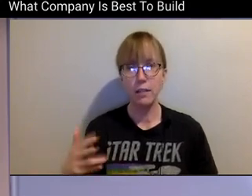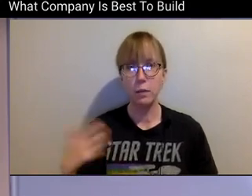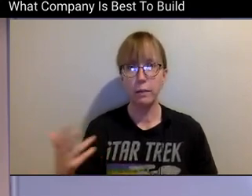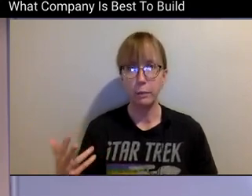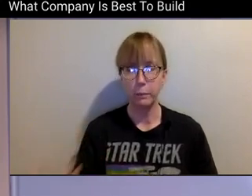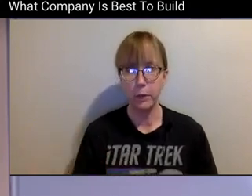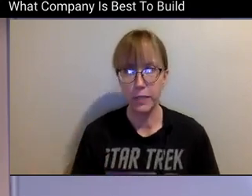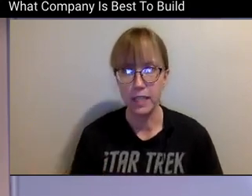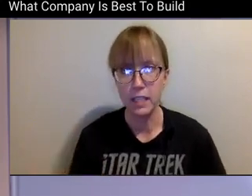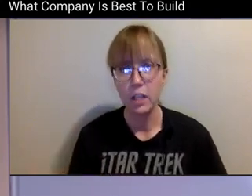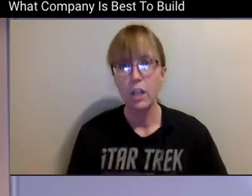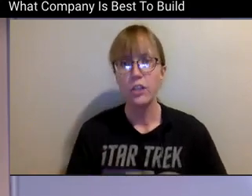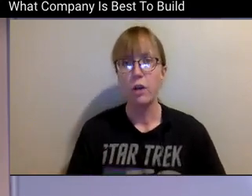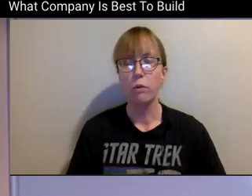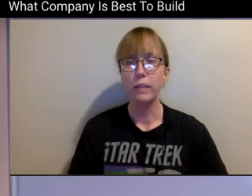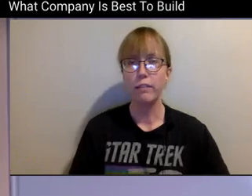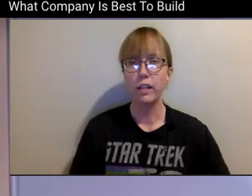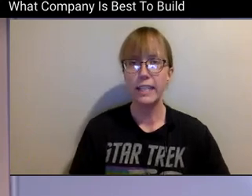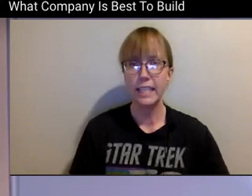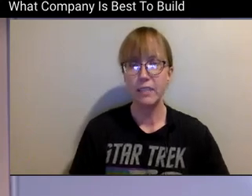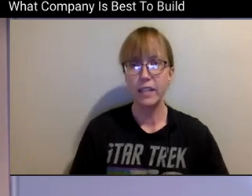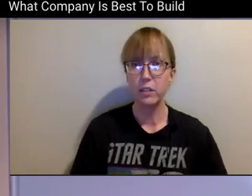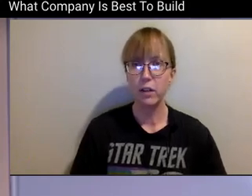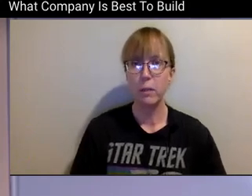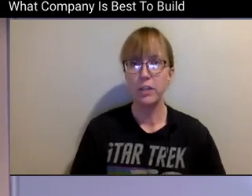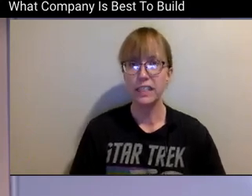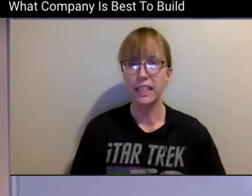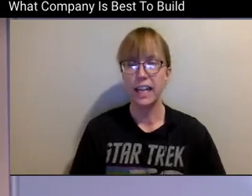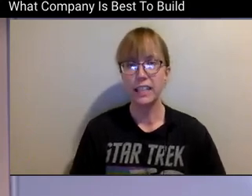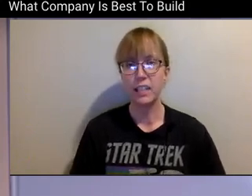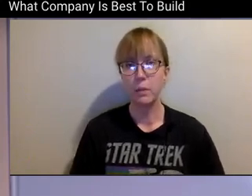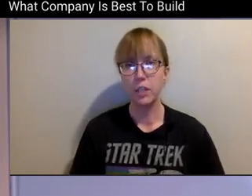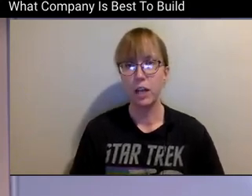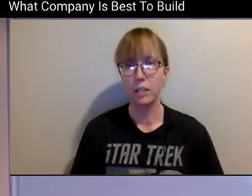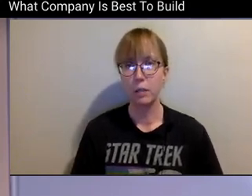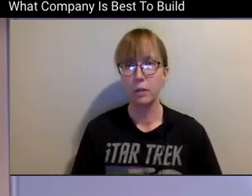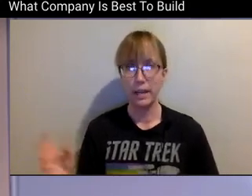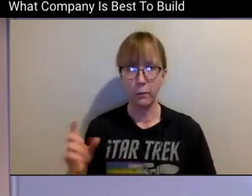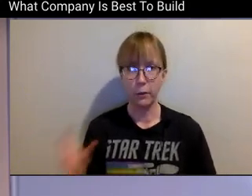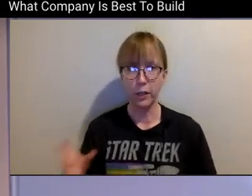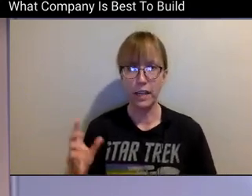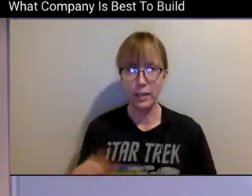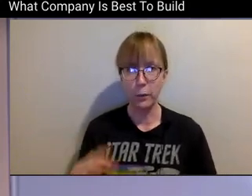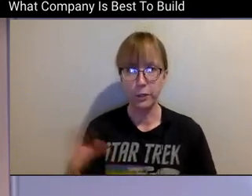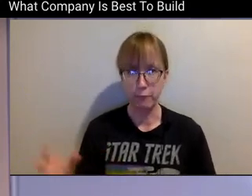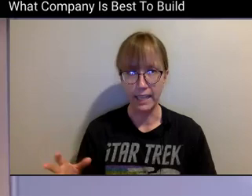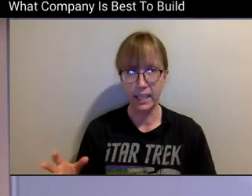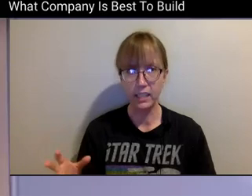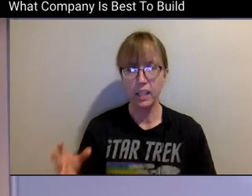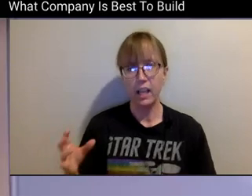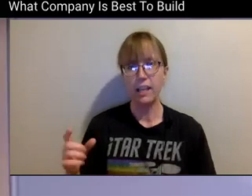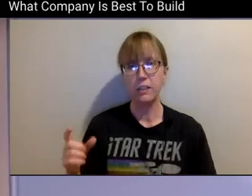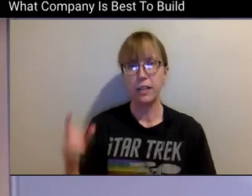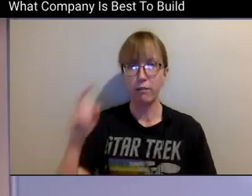time, it's when people purchase. So we've seen videos from Jessica Hickson when she talks about it works